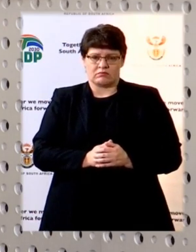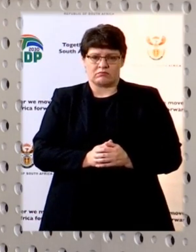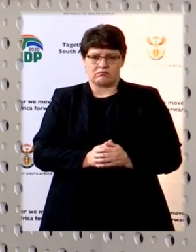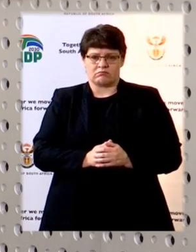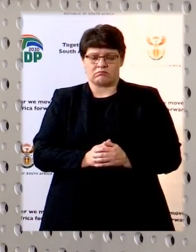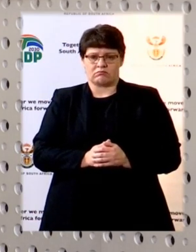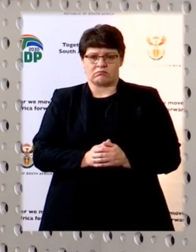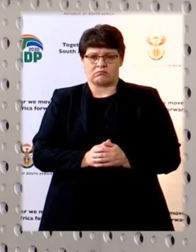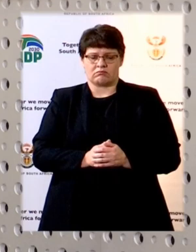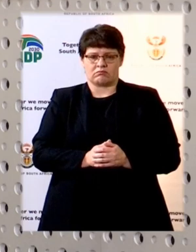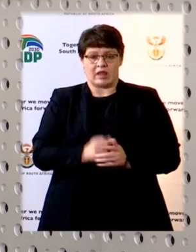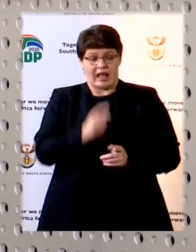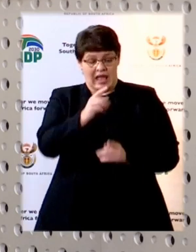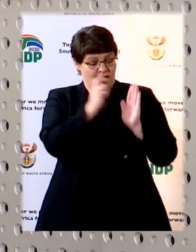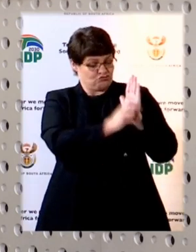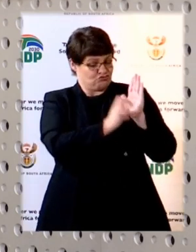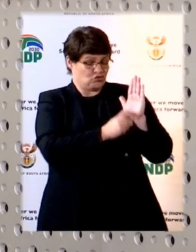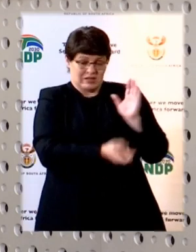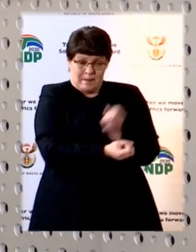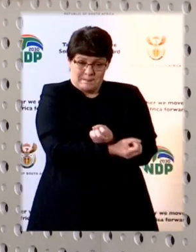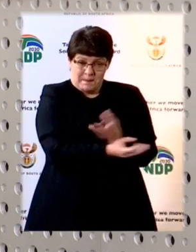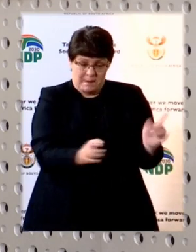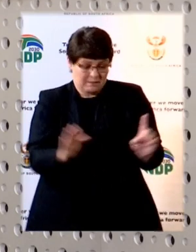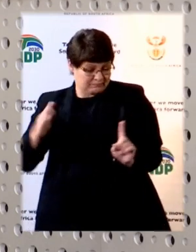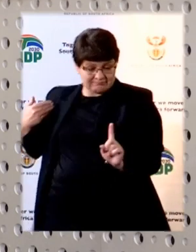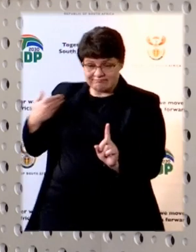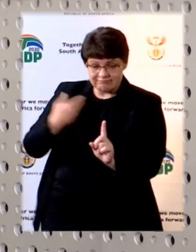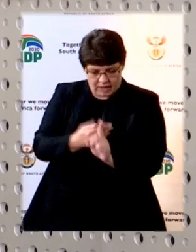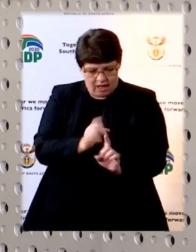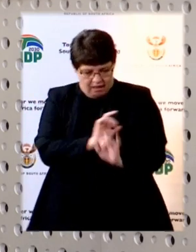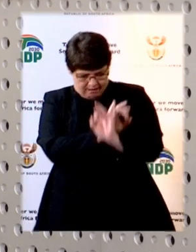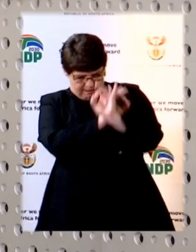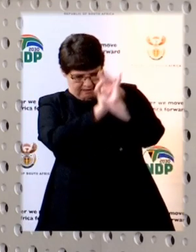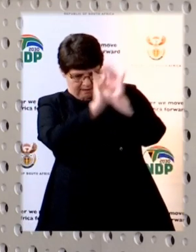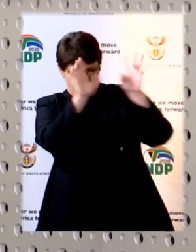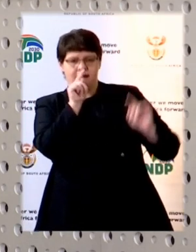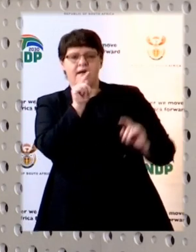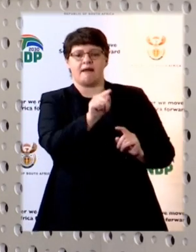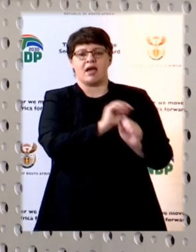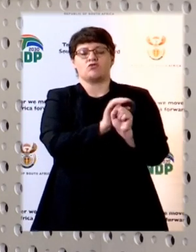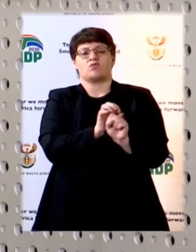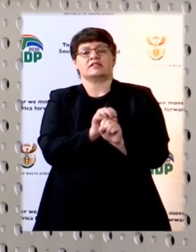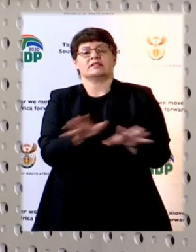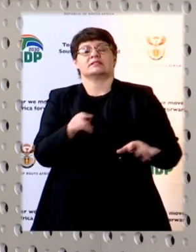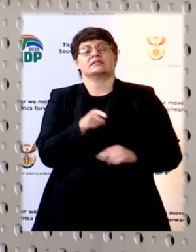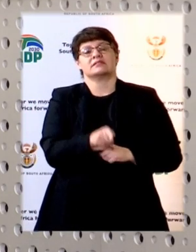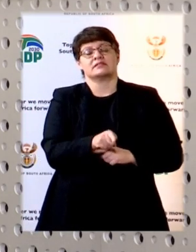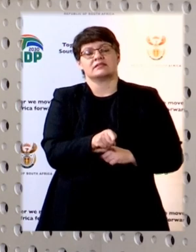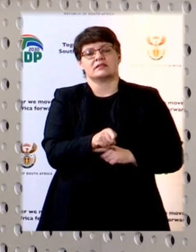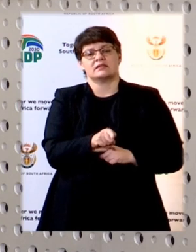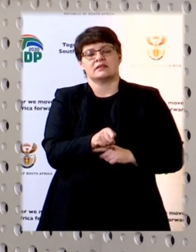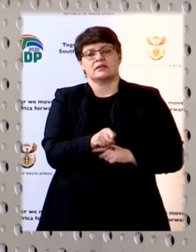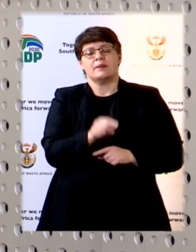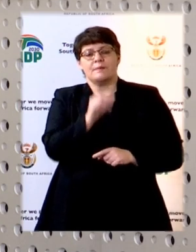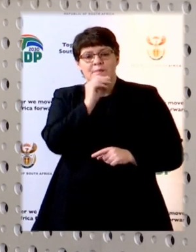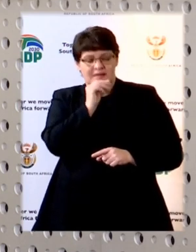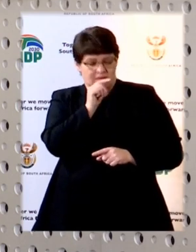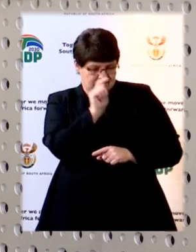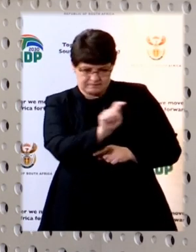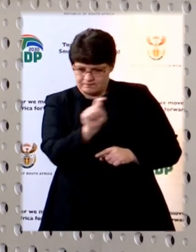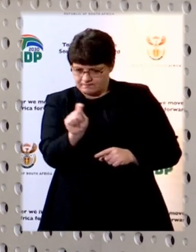In the period since the issuing of these guidelines, a clear picture has emerged about COVID-19 and the nature of hazards